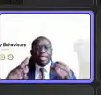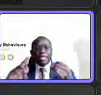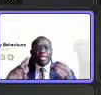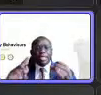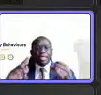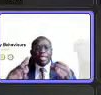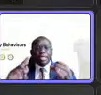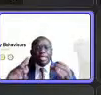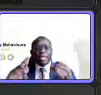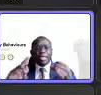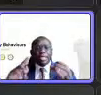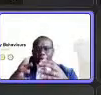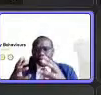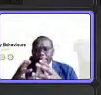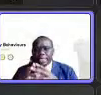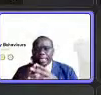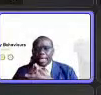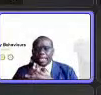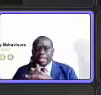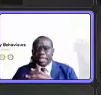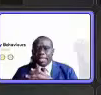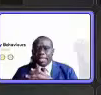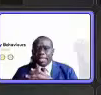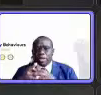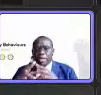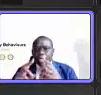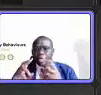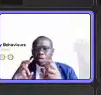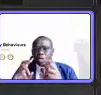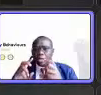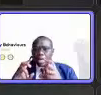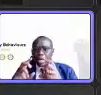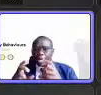sustainability, aviation, and trade. And the key